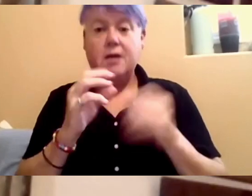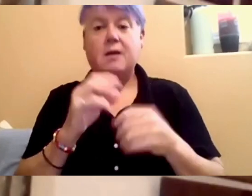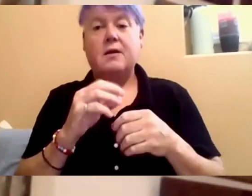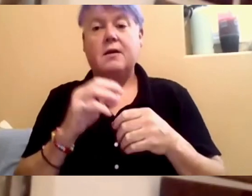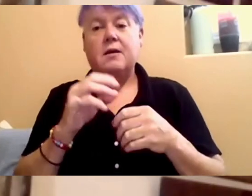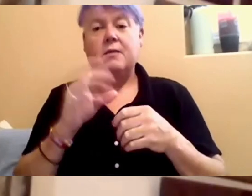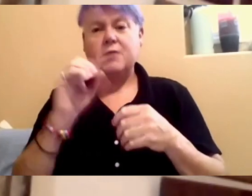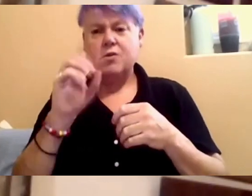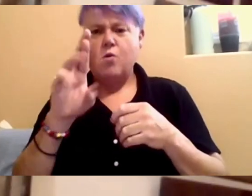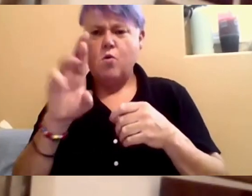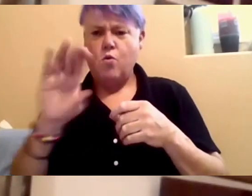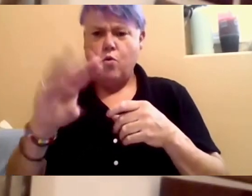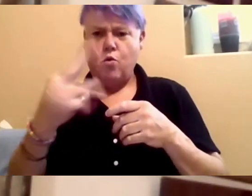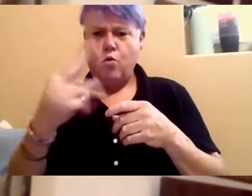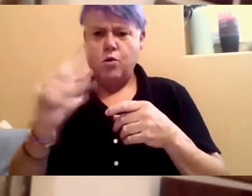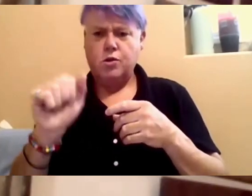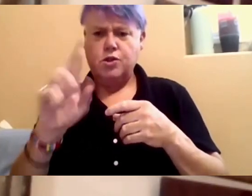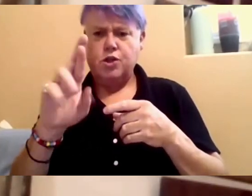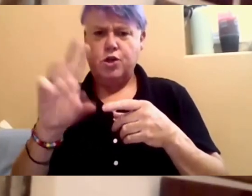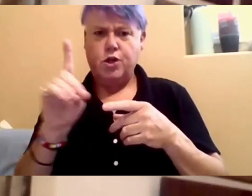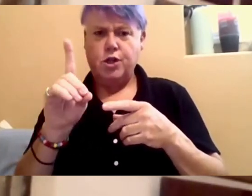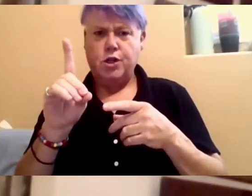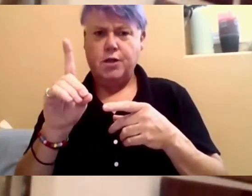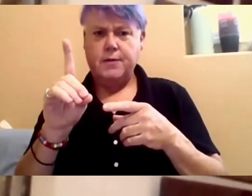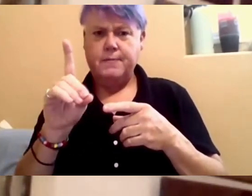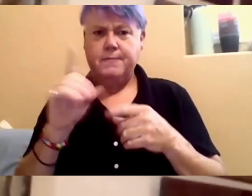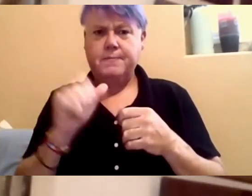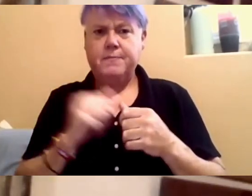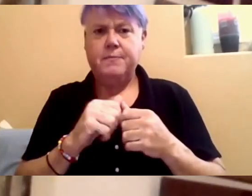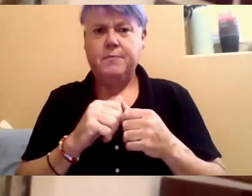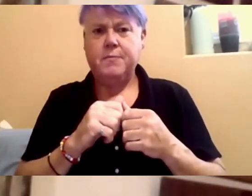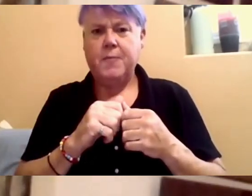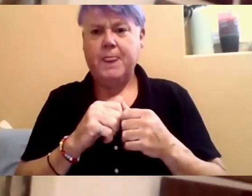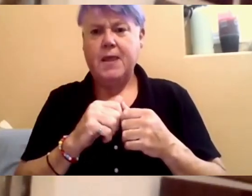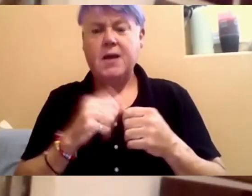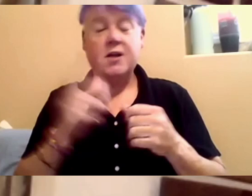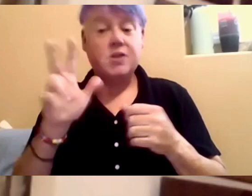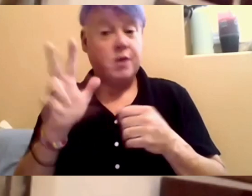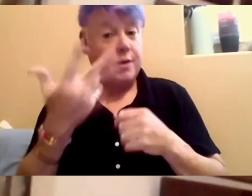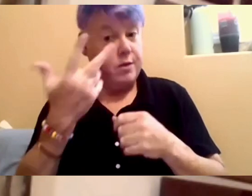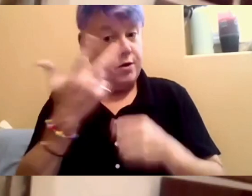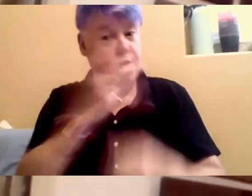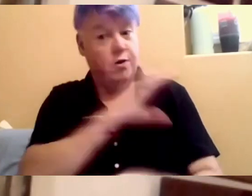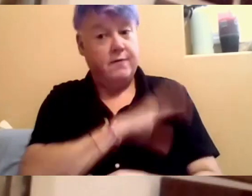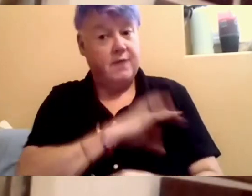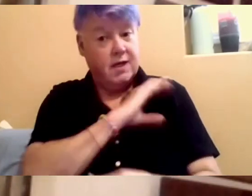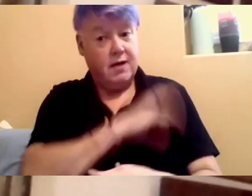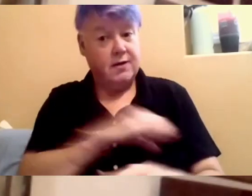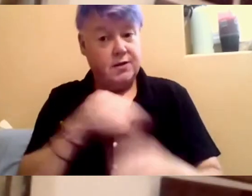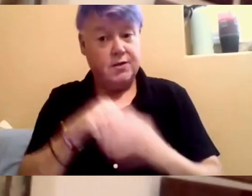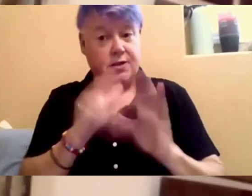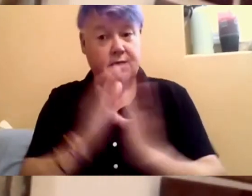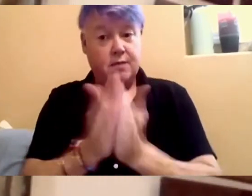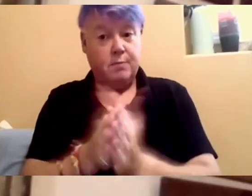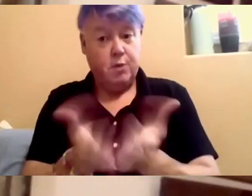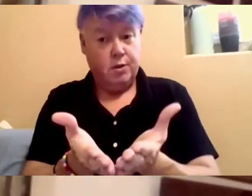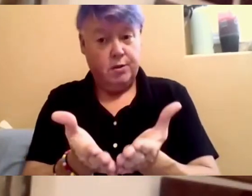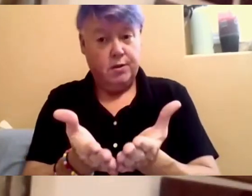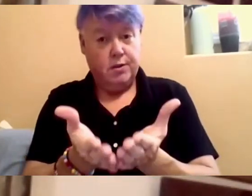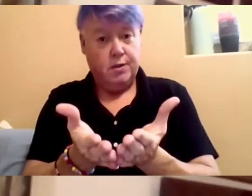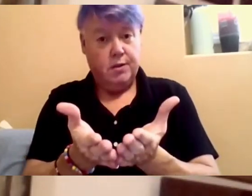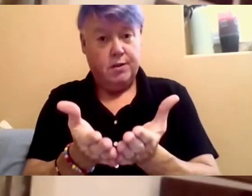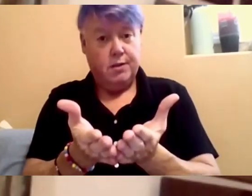And it turns out that she is the 3rd of 3 characters in the book. And